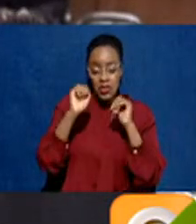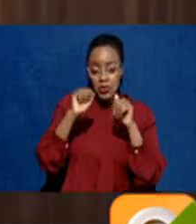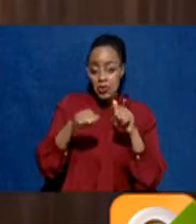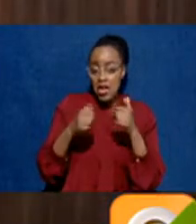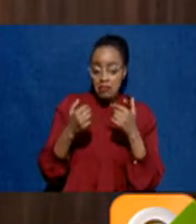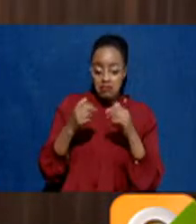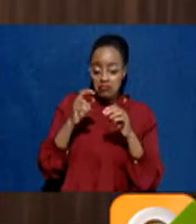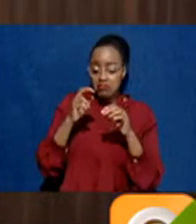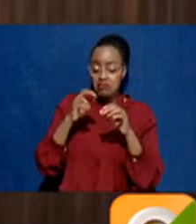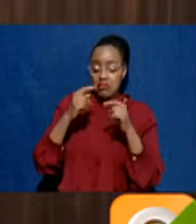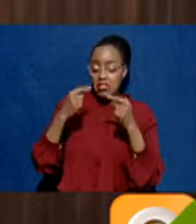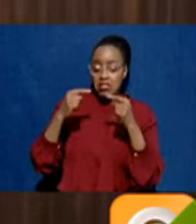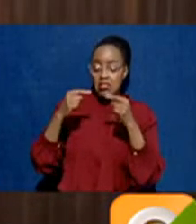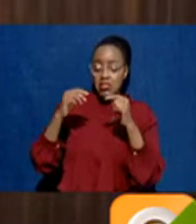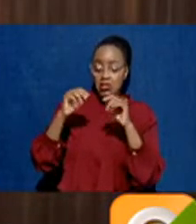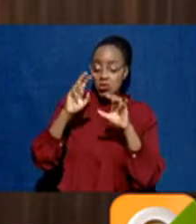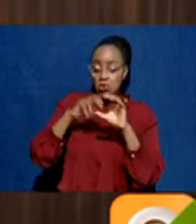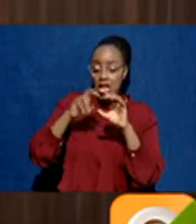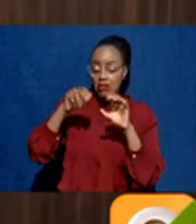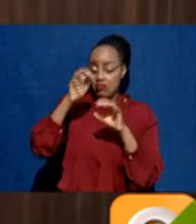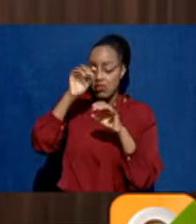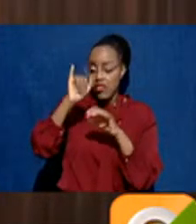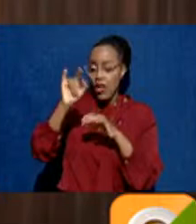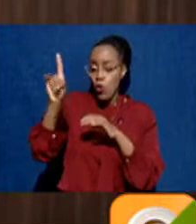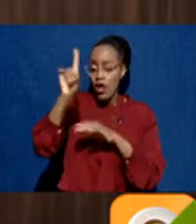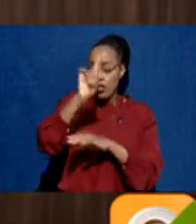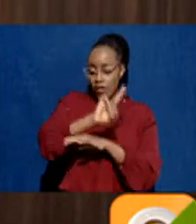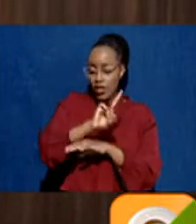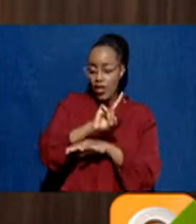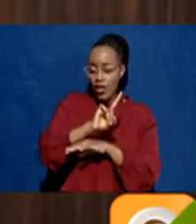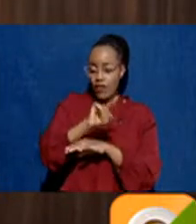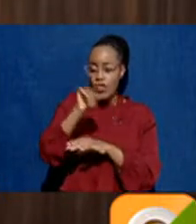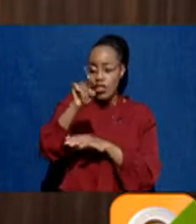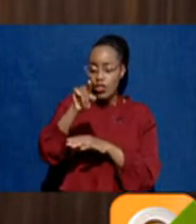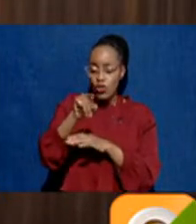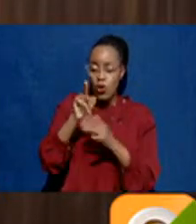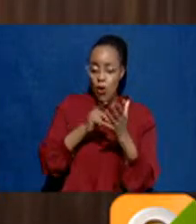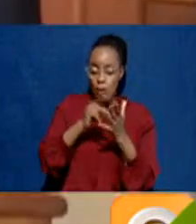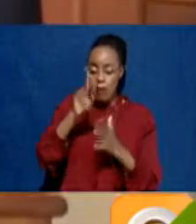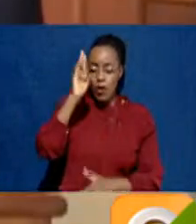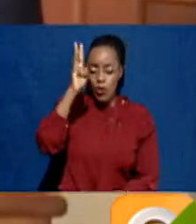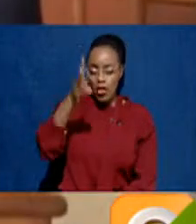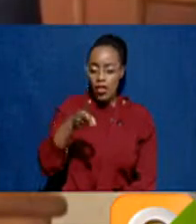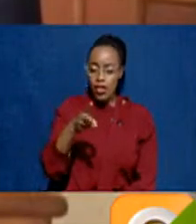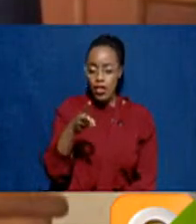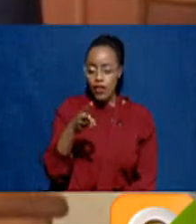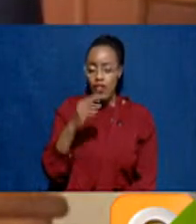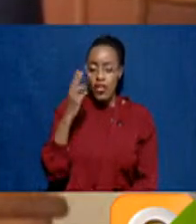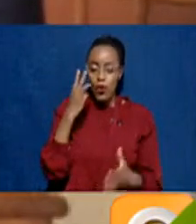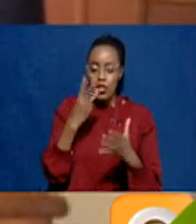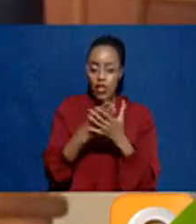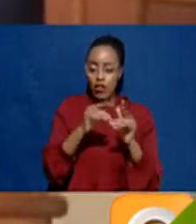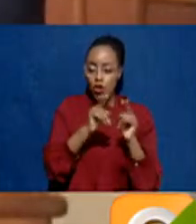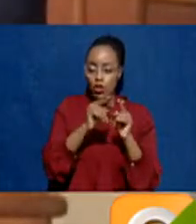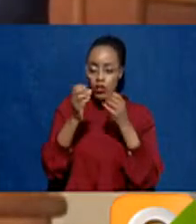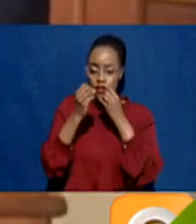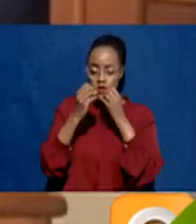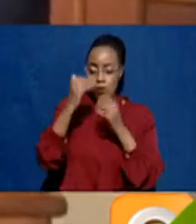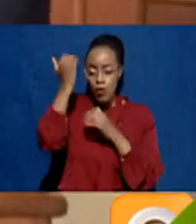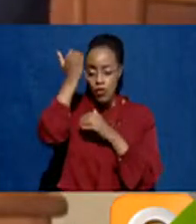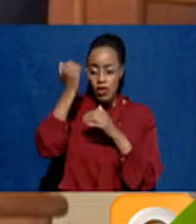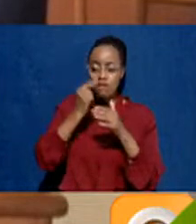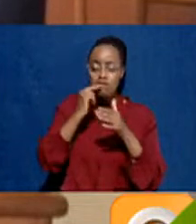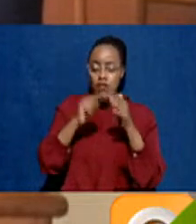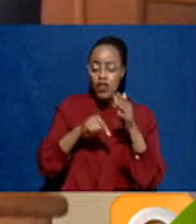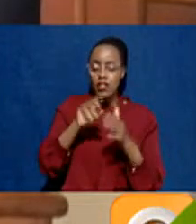them, but there is that one day you're gonna pay." The witness further informed the court that